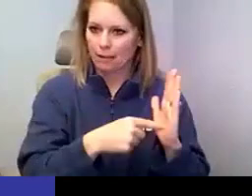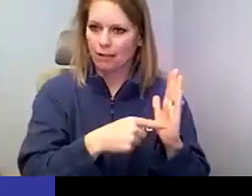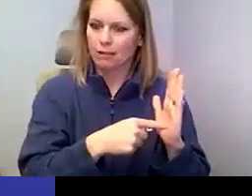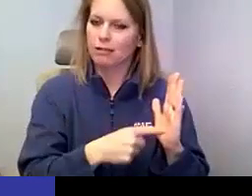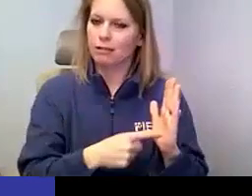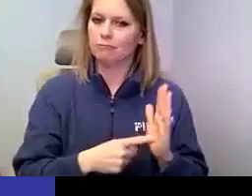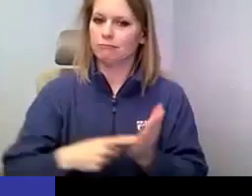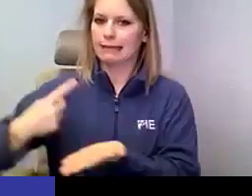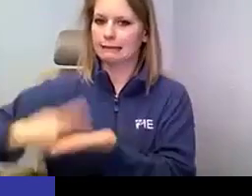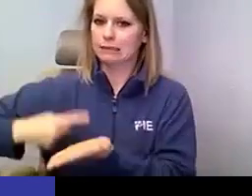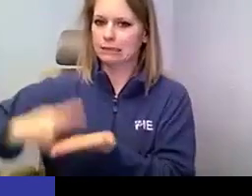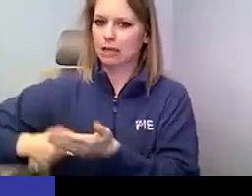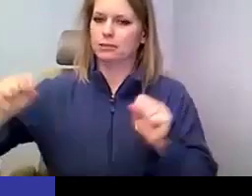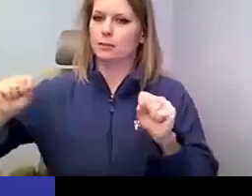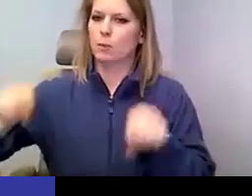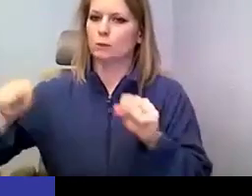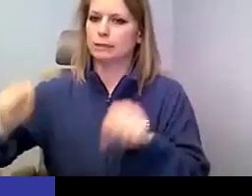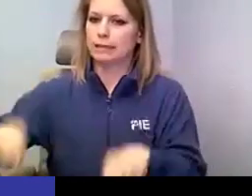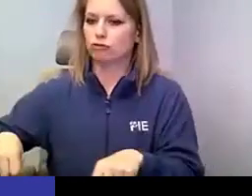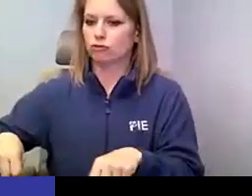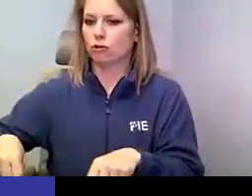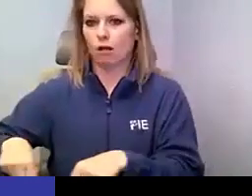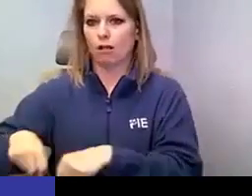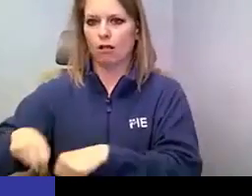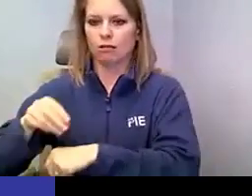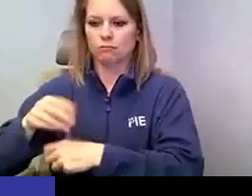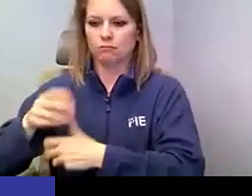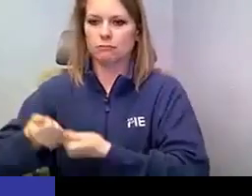that, of what the test was normed on.